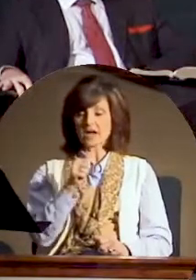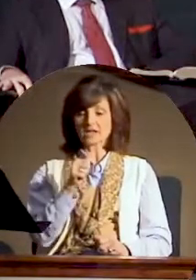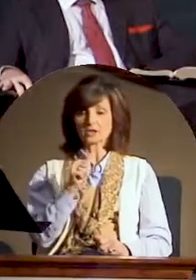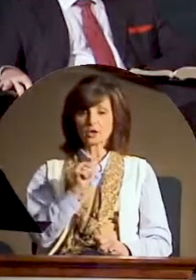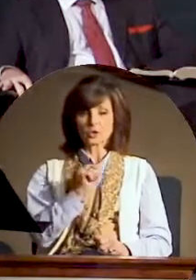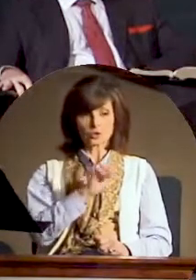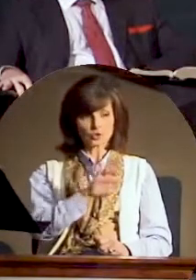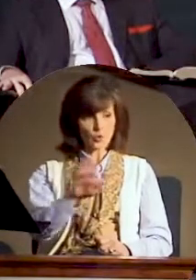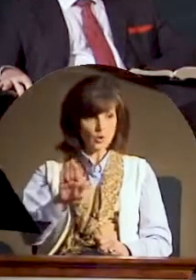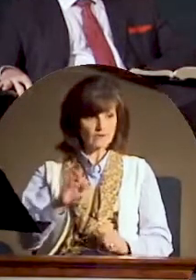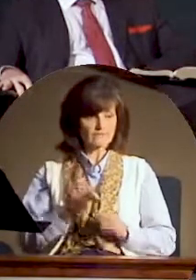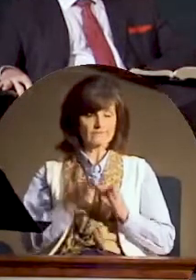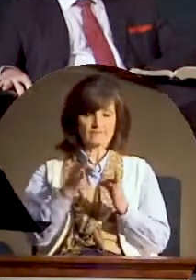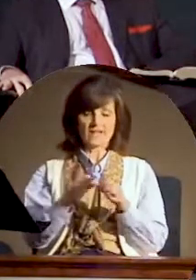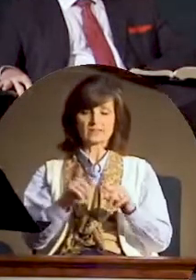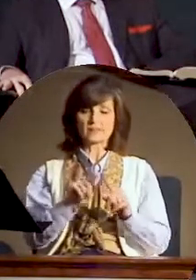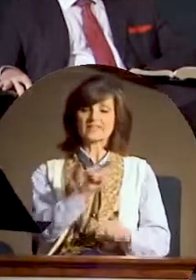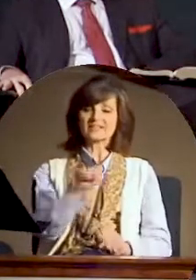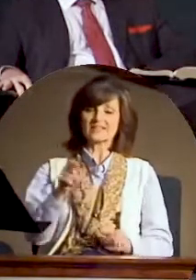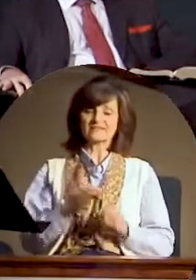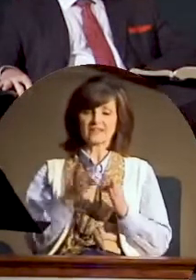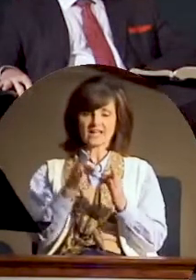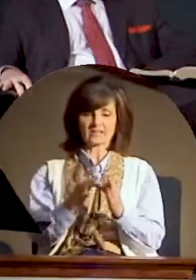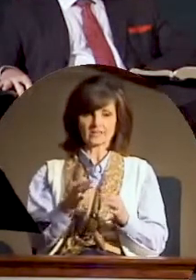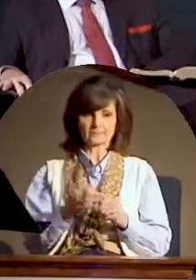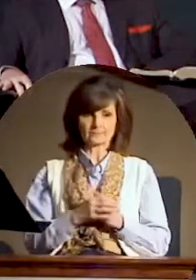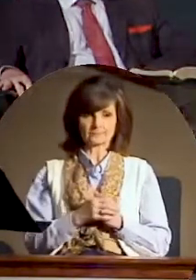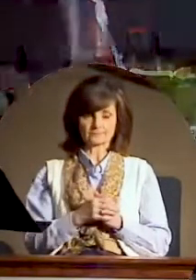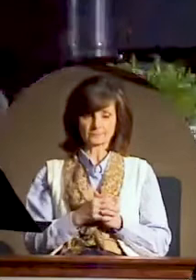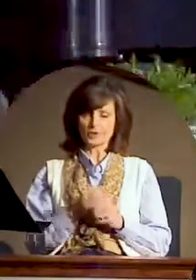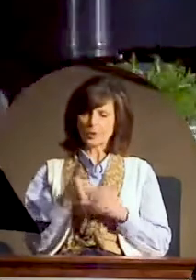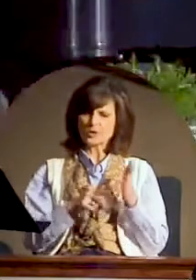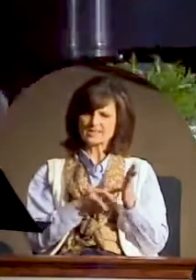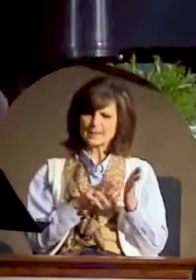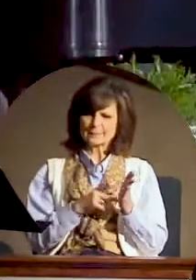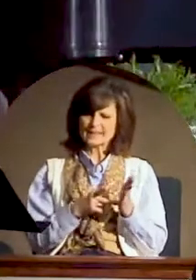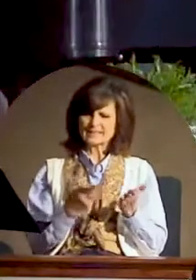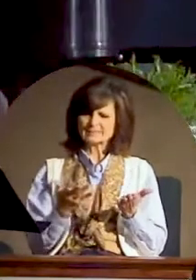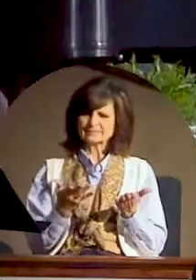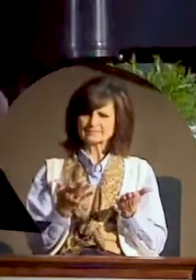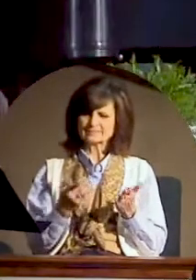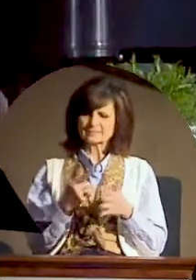faith, but the faith. What does that mean,